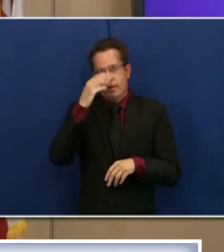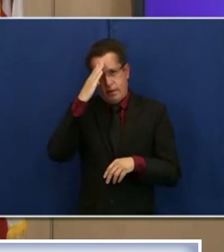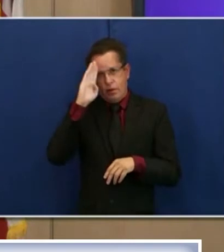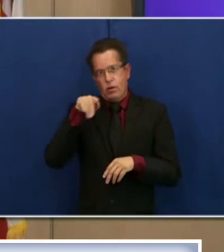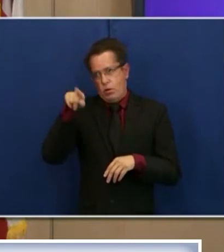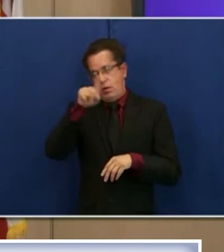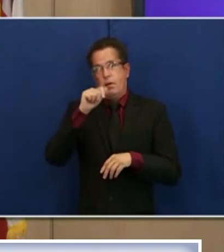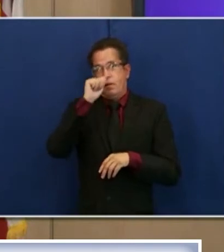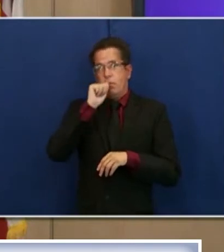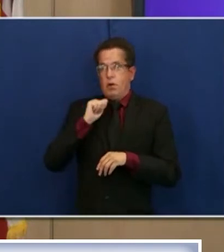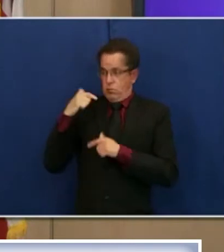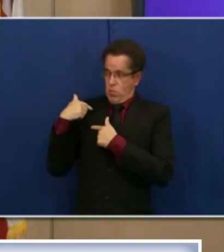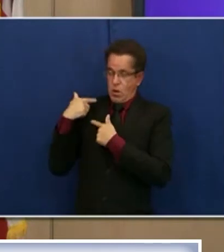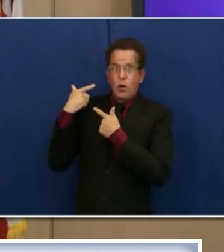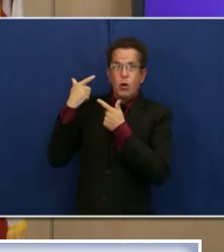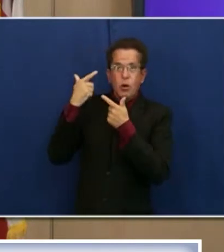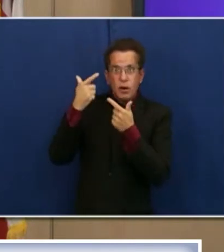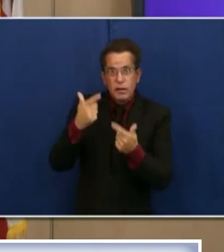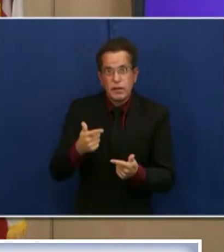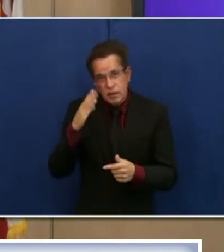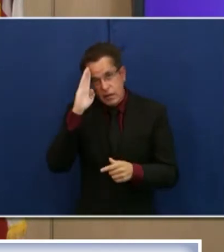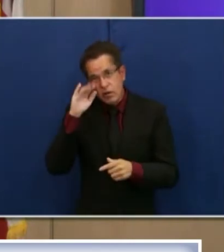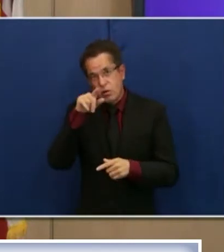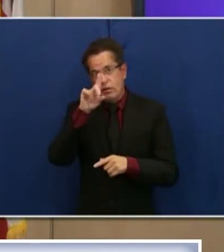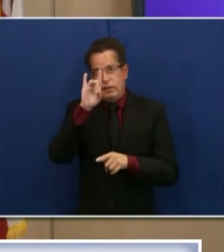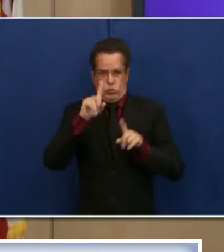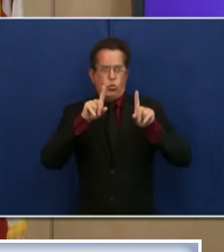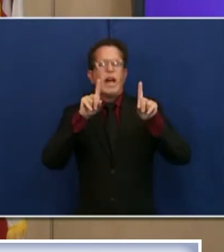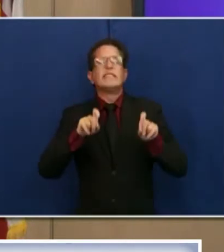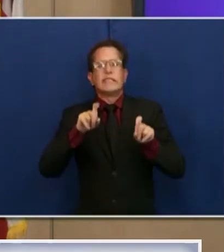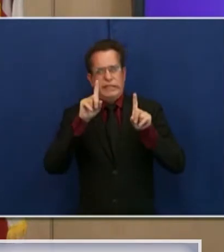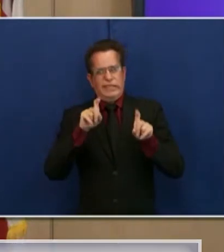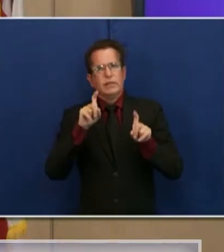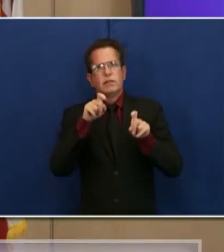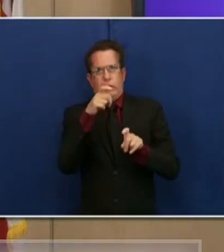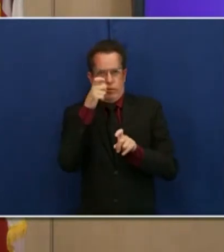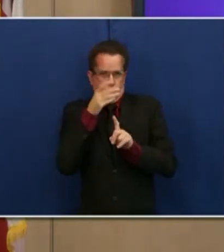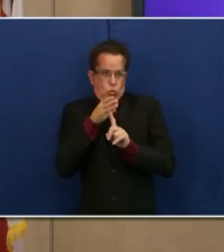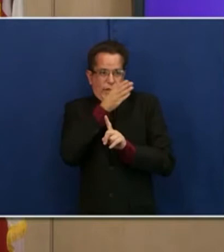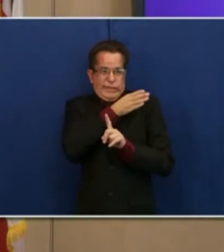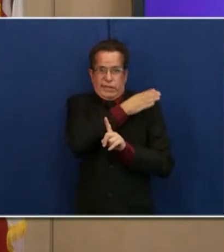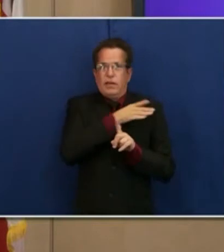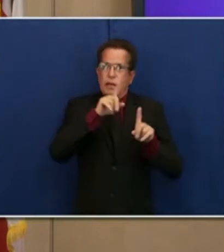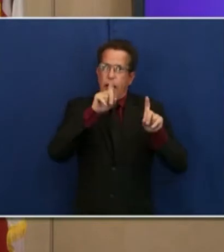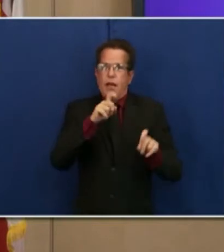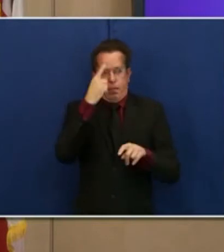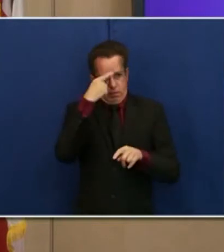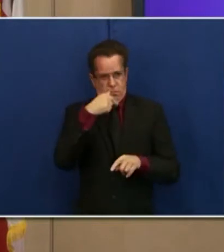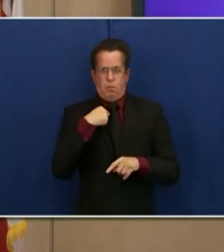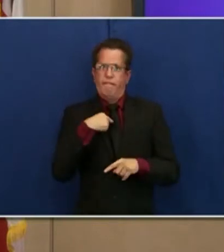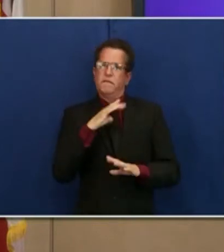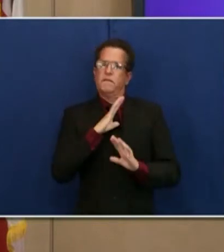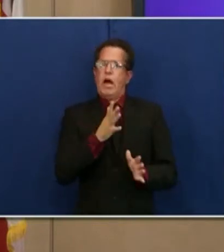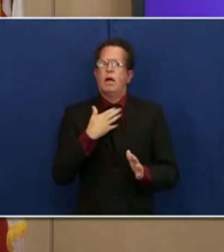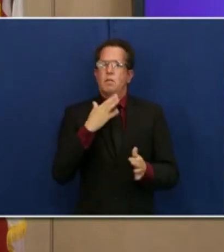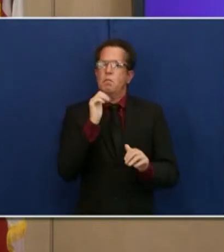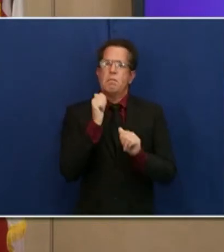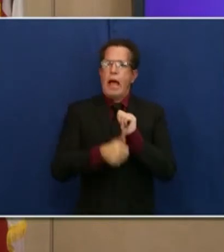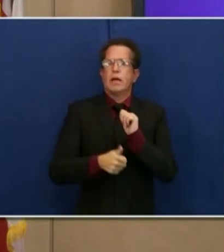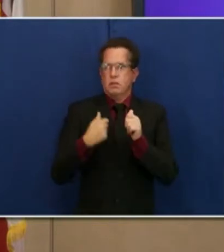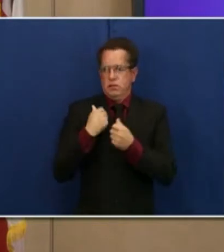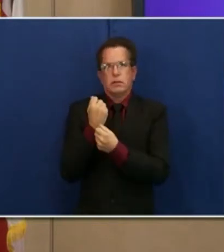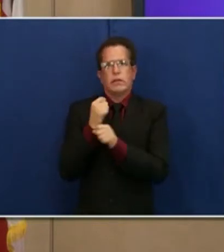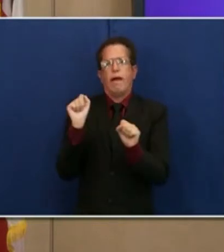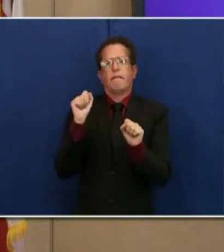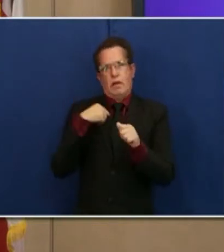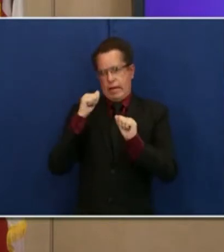tested recently and that you're okay, or that you had a plan for a safe gathering. But as we've